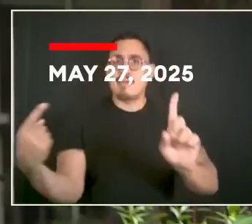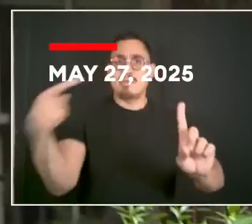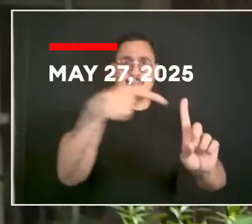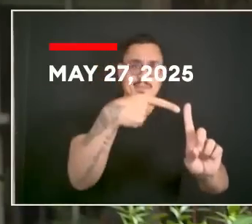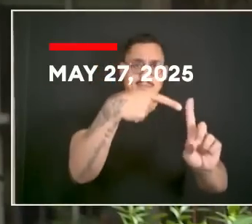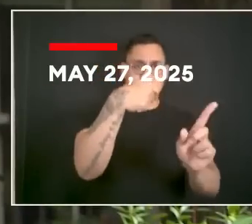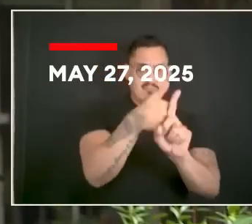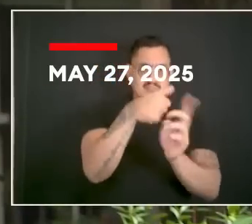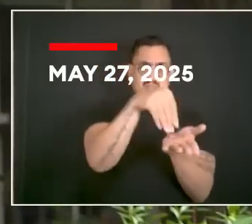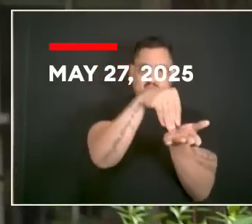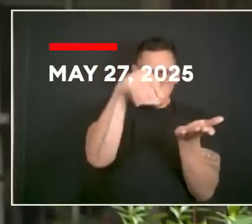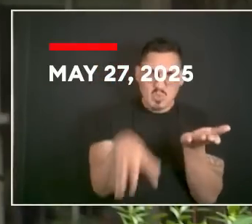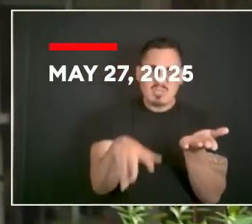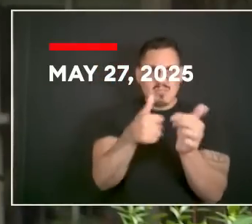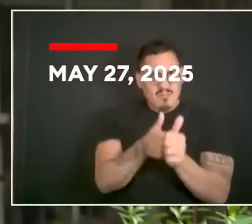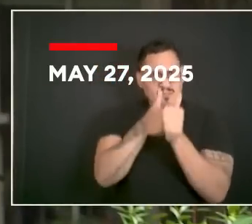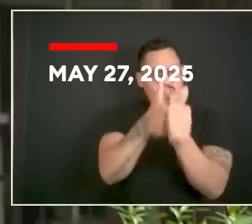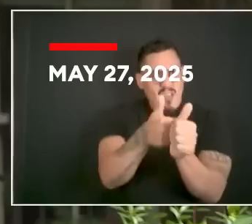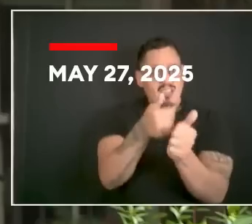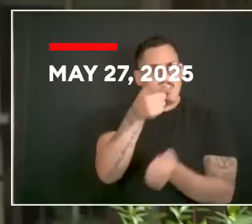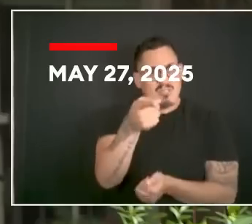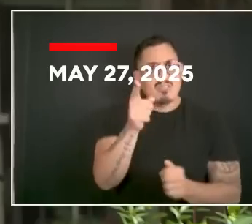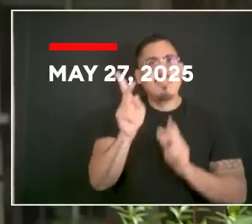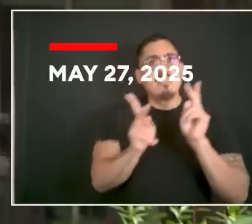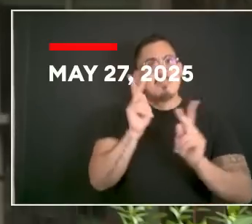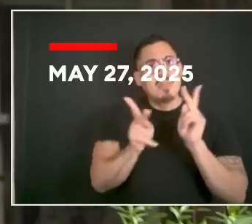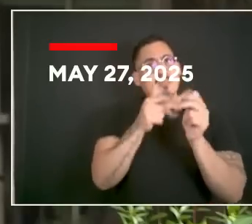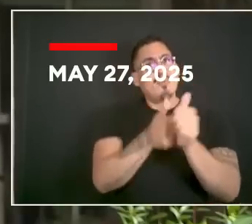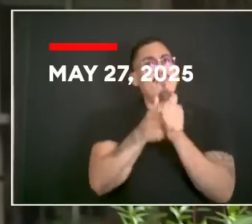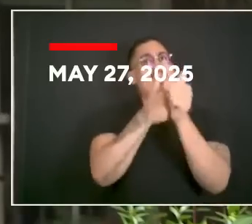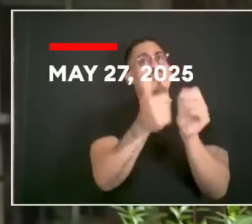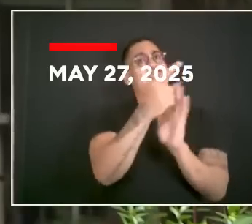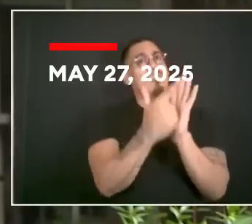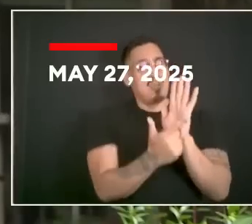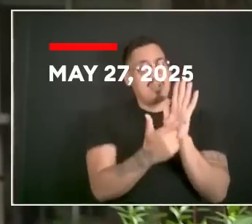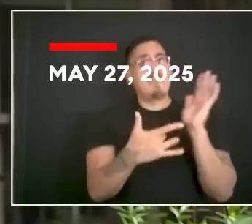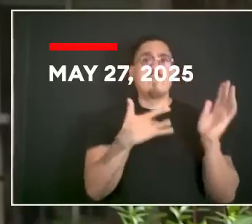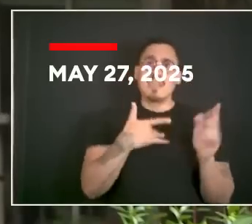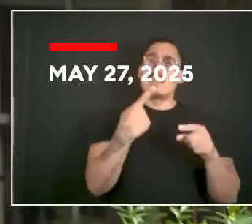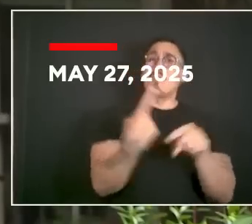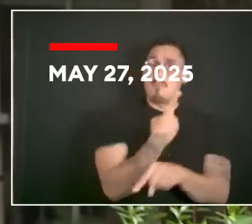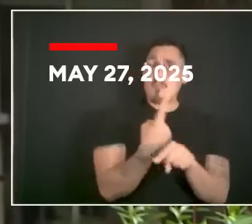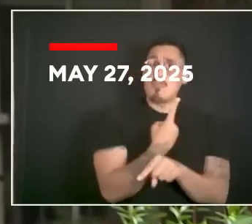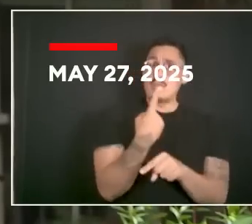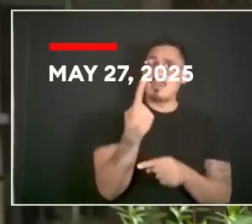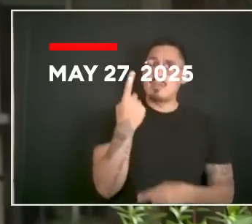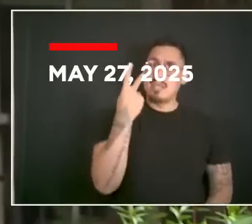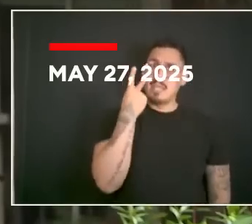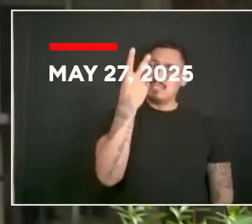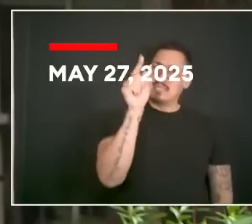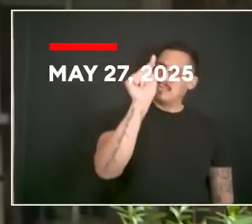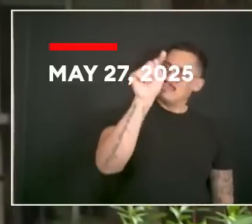those immigrants that are here that you tell them if they follow the law, they get to stay here, but then they follow the law and then they get detained?